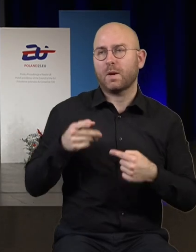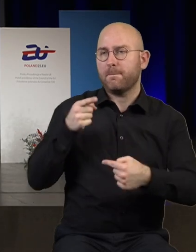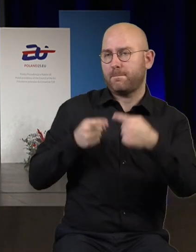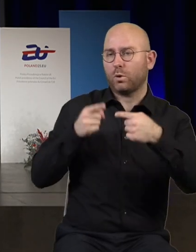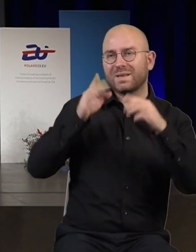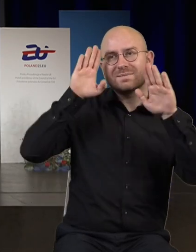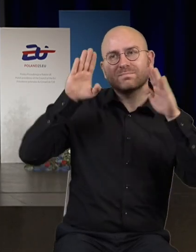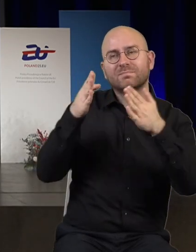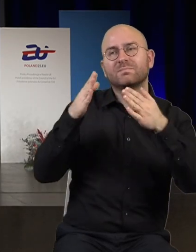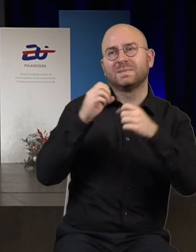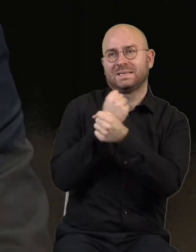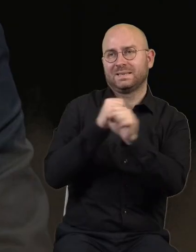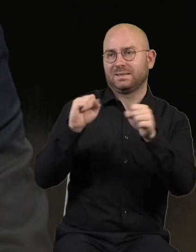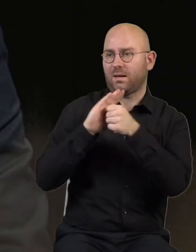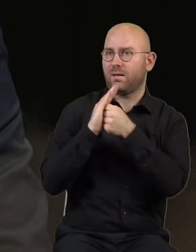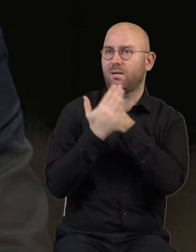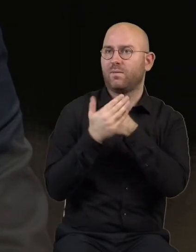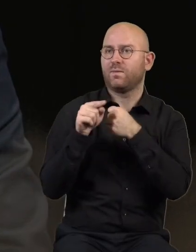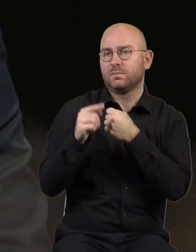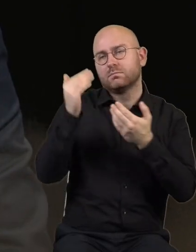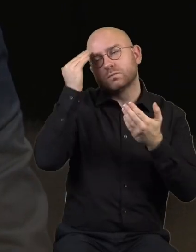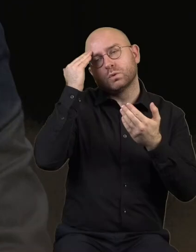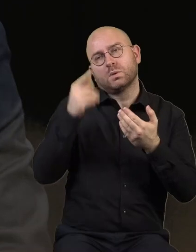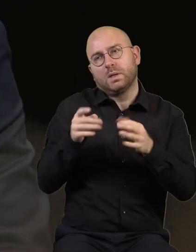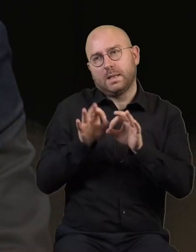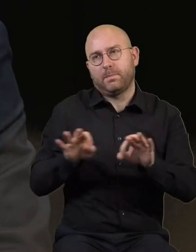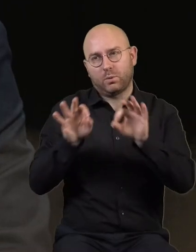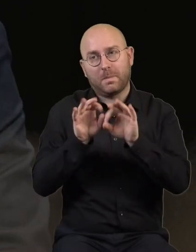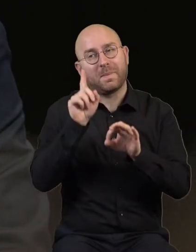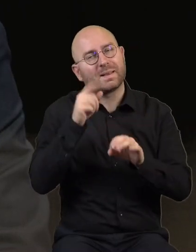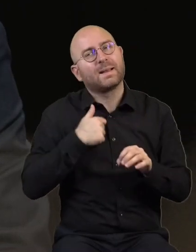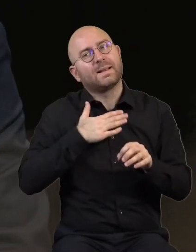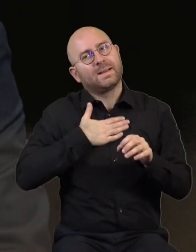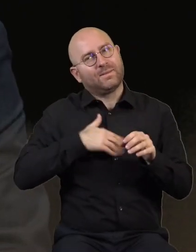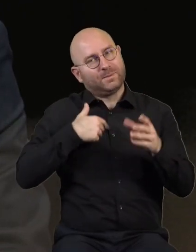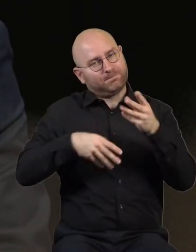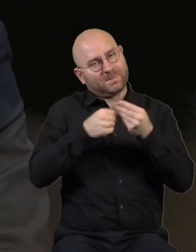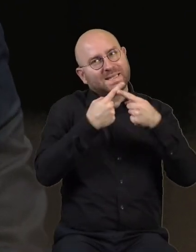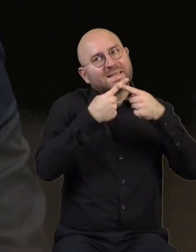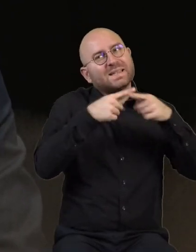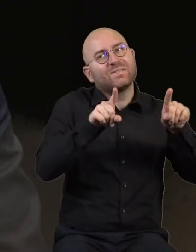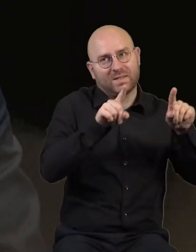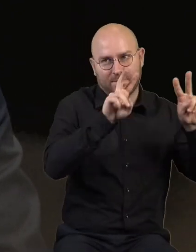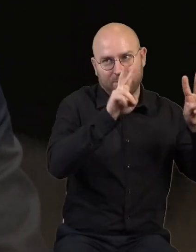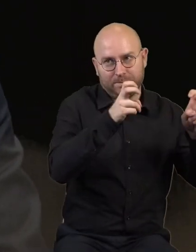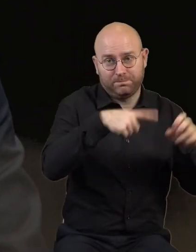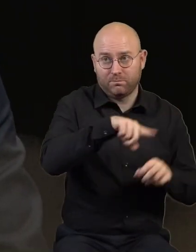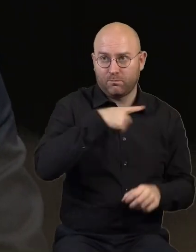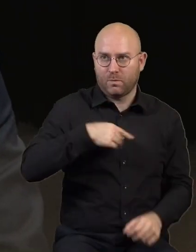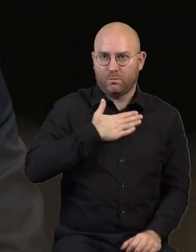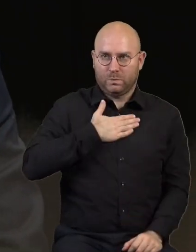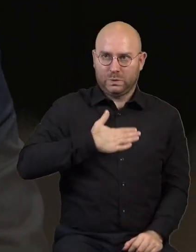properly, we should reinforce the dialogue between public sector representatives and military